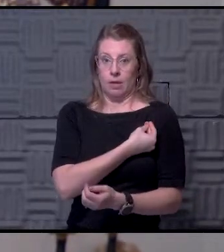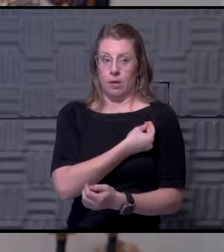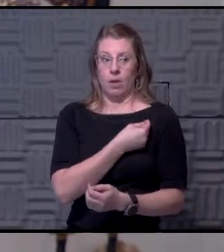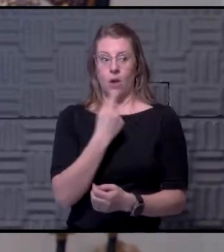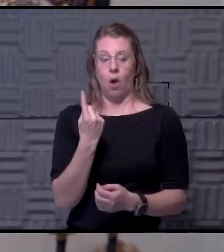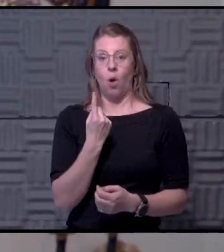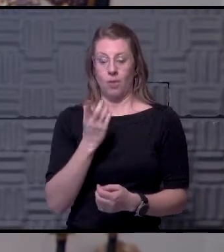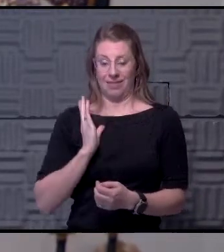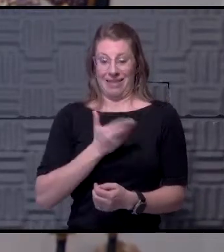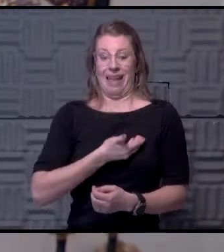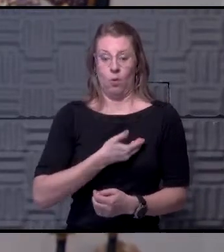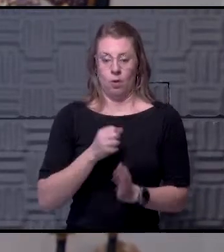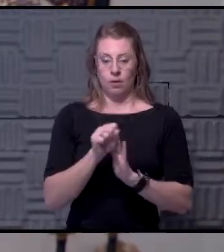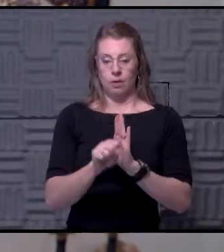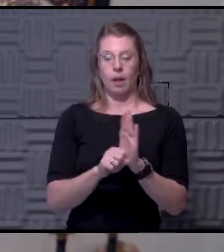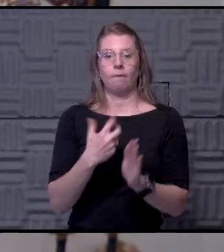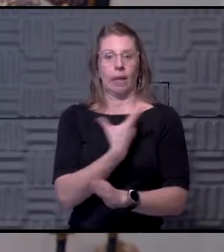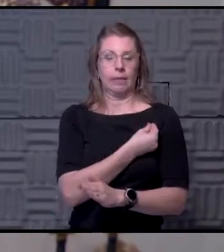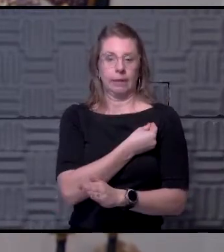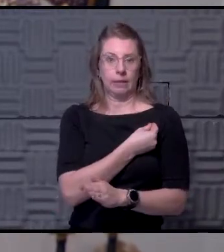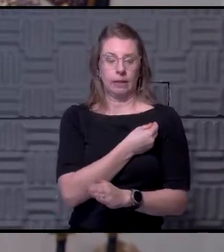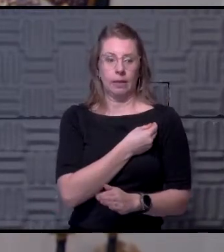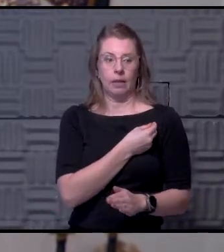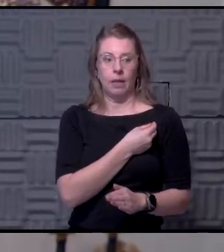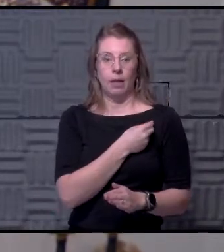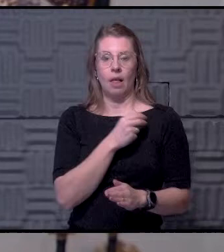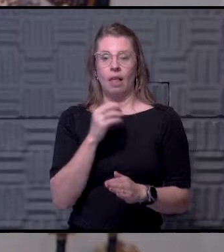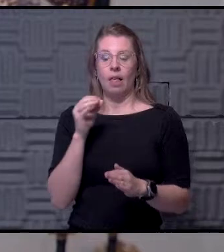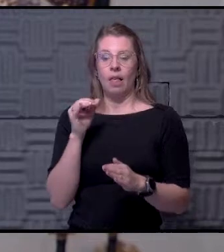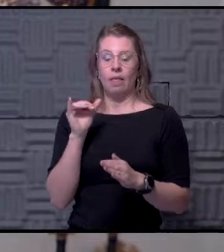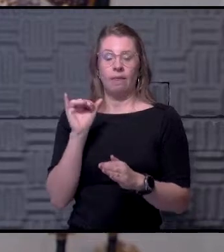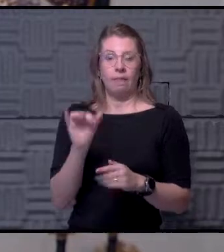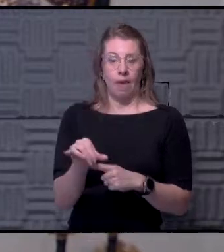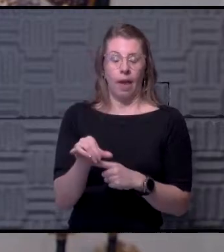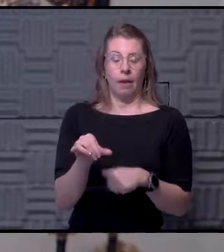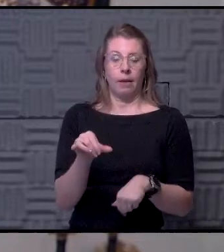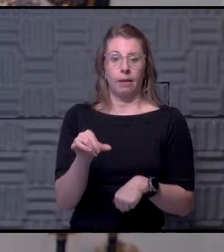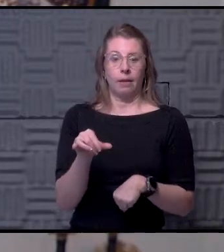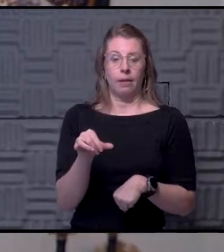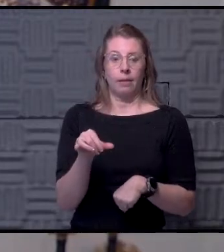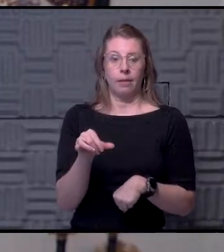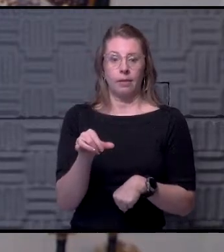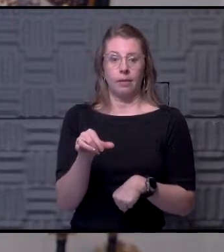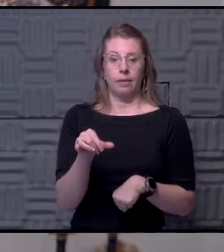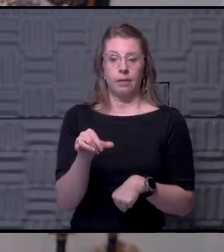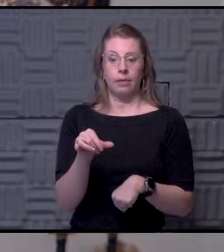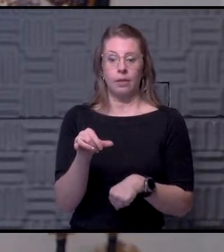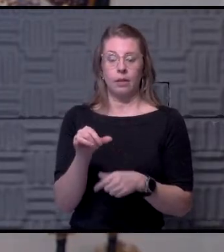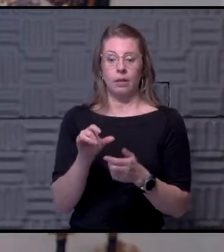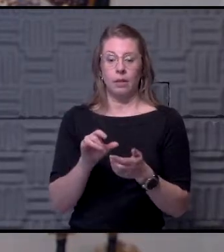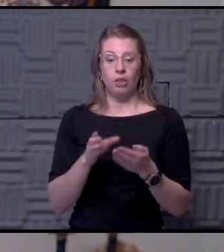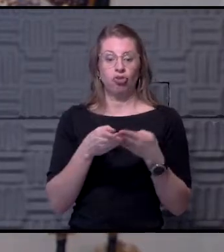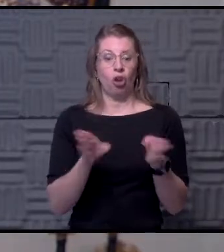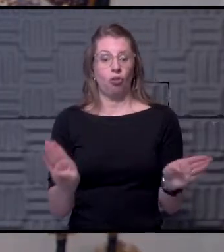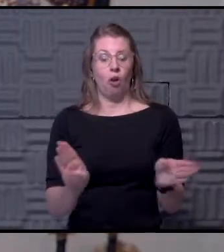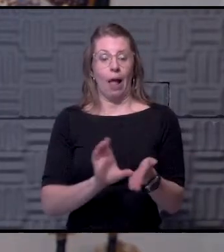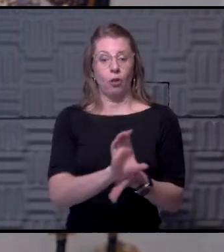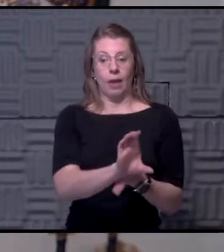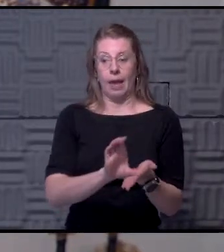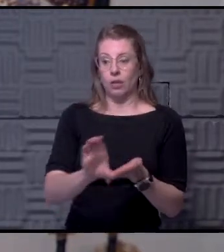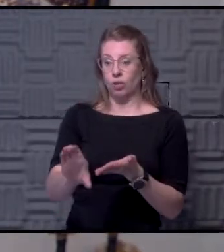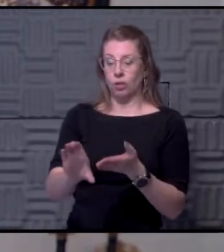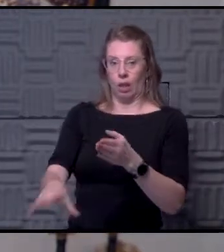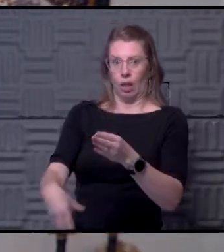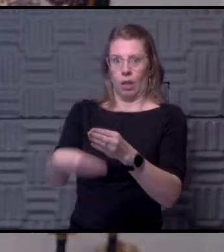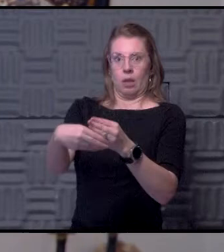our state vaccine, then that is spilling over into the general allocation. So that, for example, you've seen